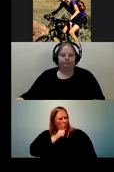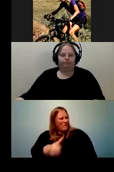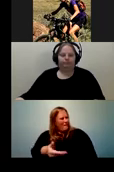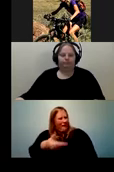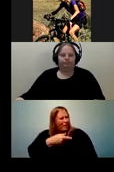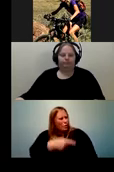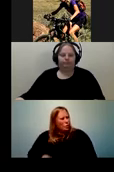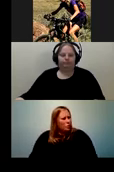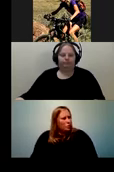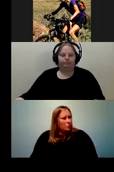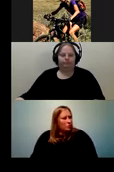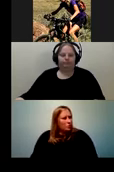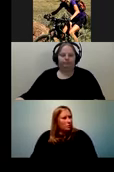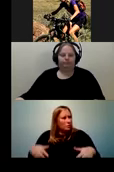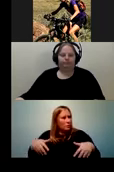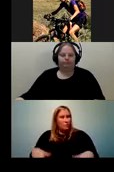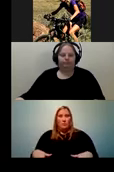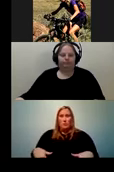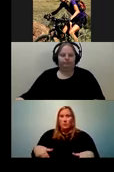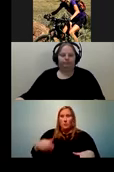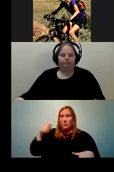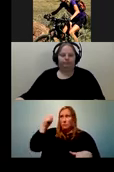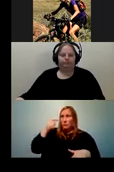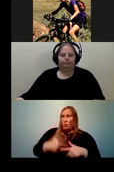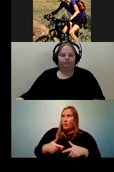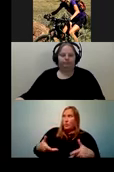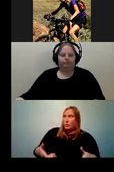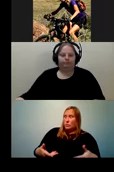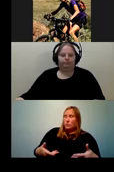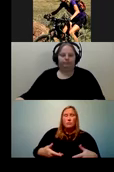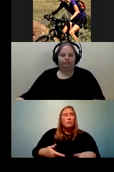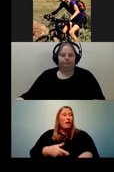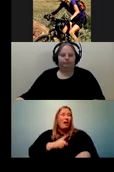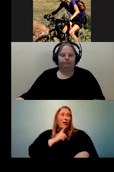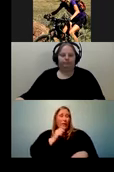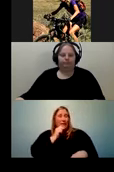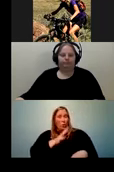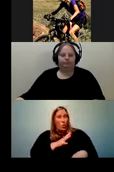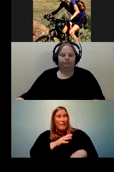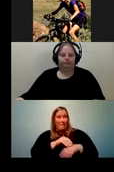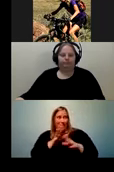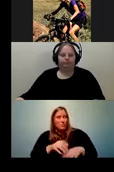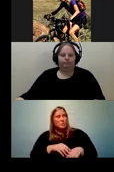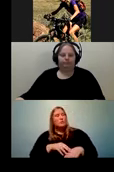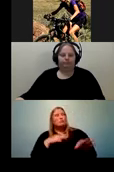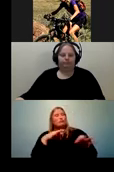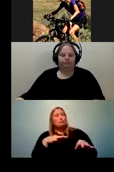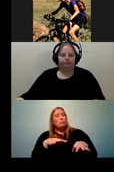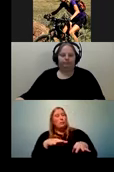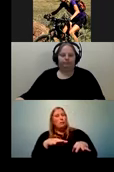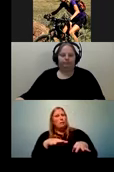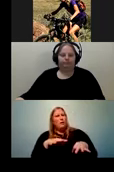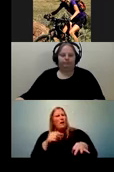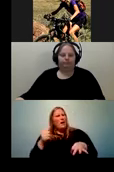right? And she went on like that for a moment or two, and then a counselor aide came out and